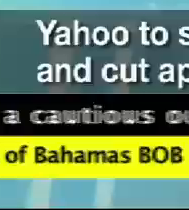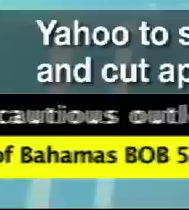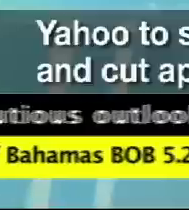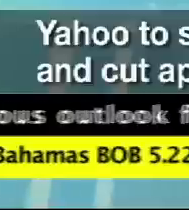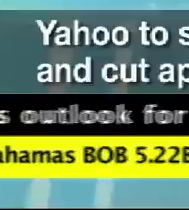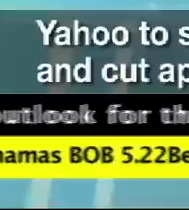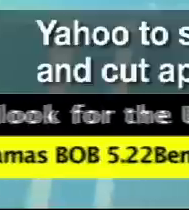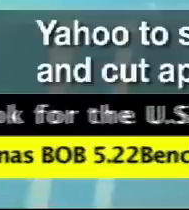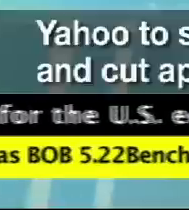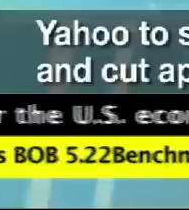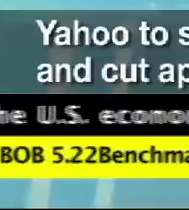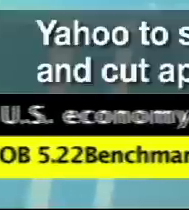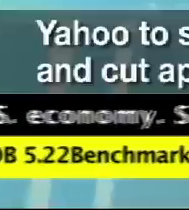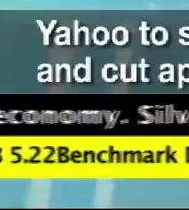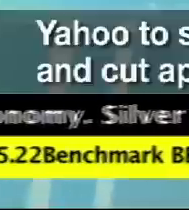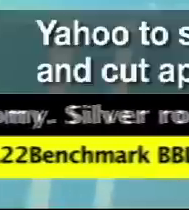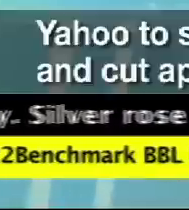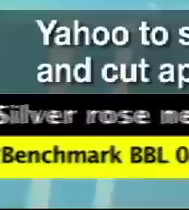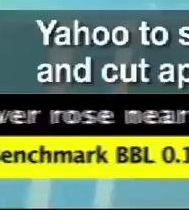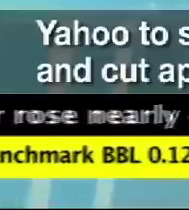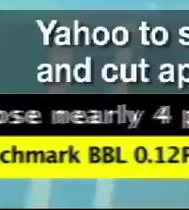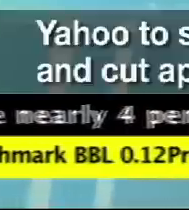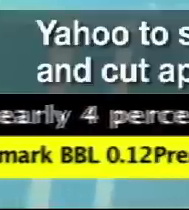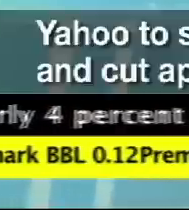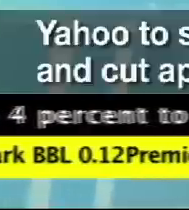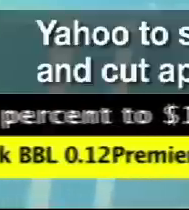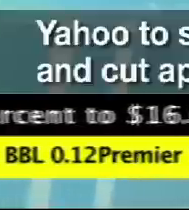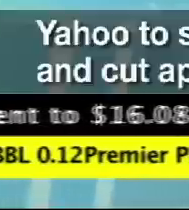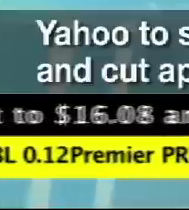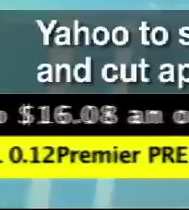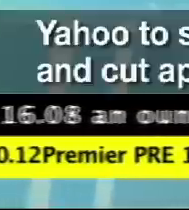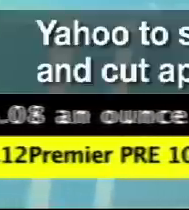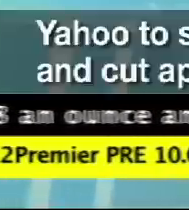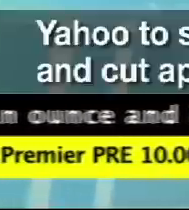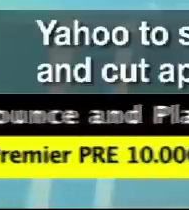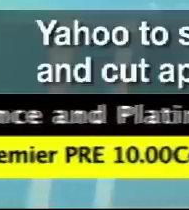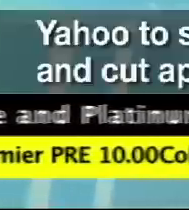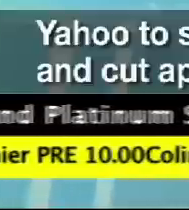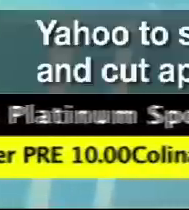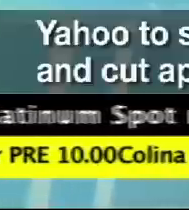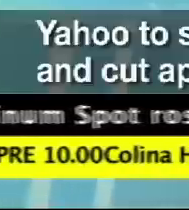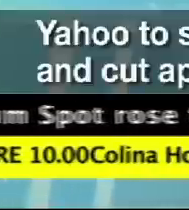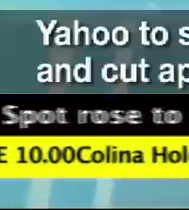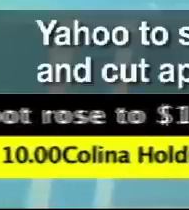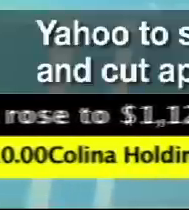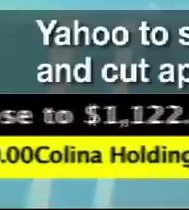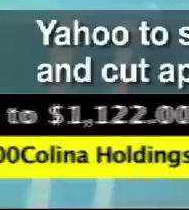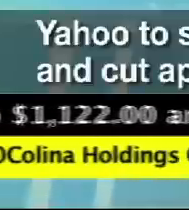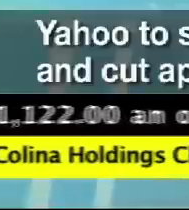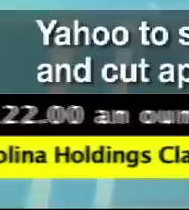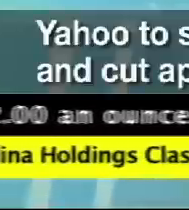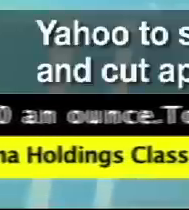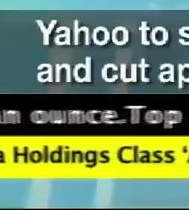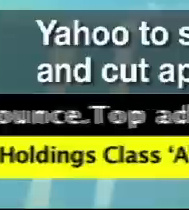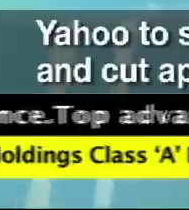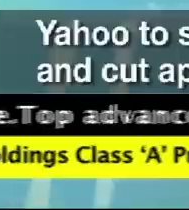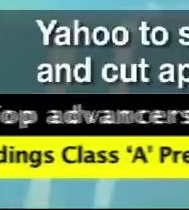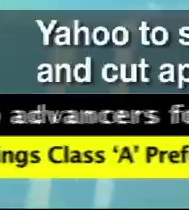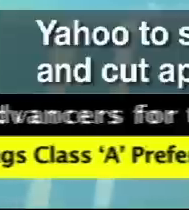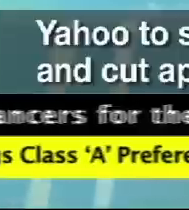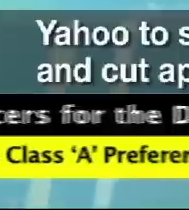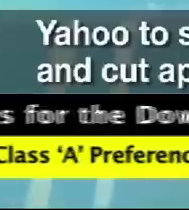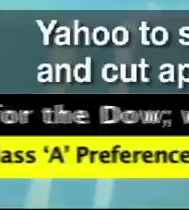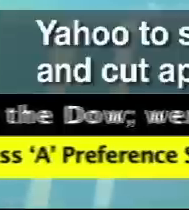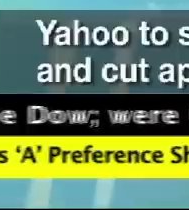China office as part of a worldwide consolidation aimed at cutting costs. The Beijing Research Center is Yahoo's